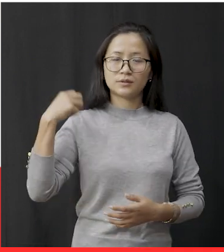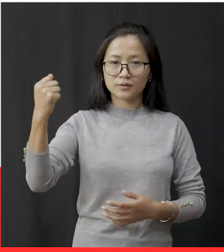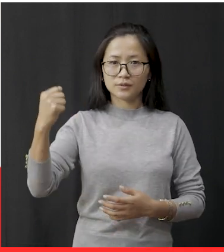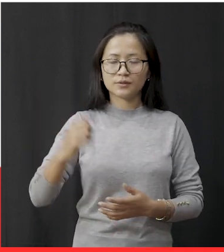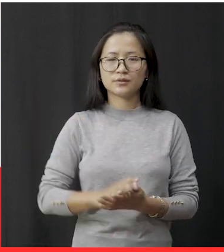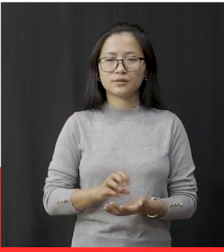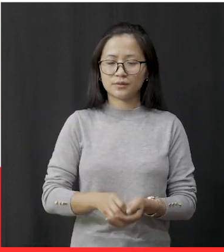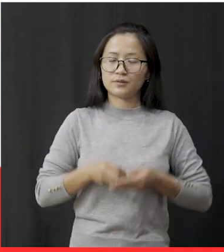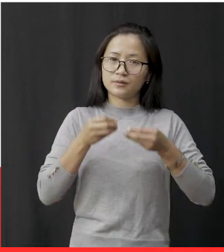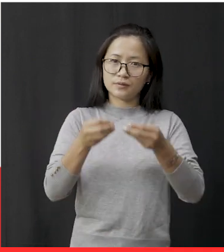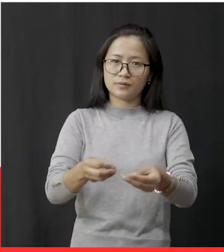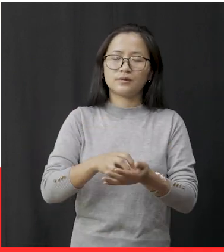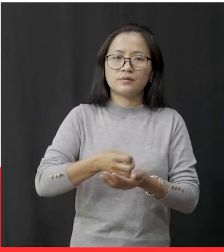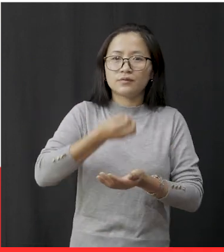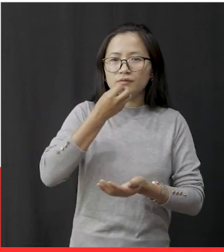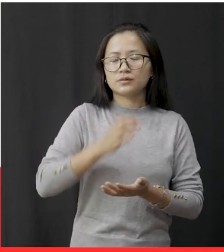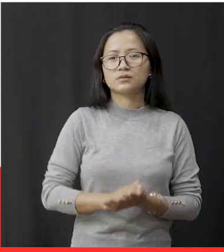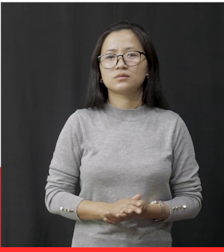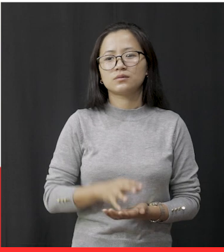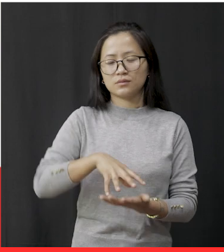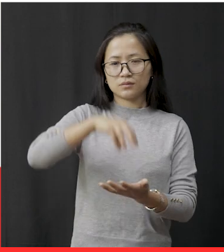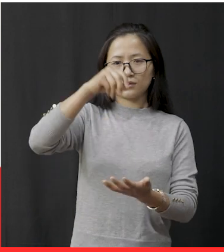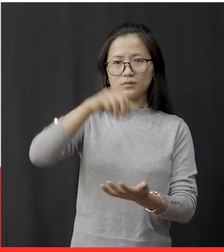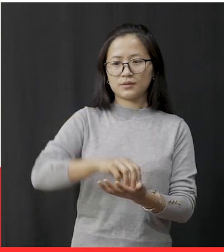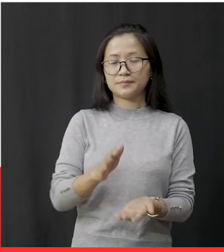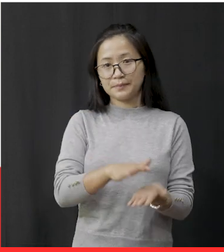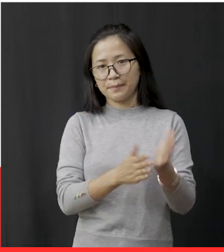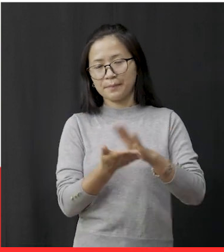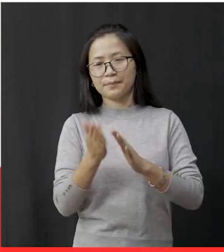food, okay? So it is rice and roti,